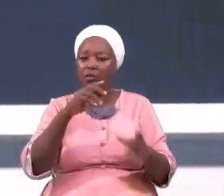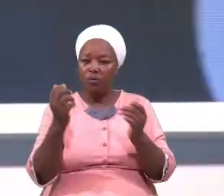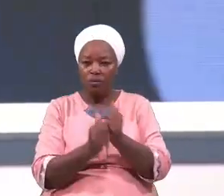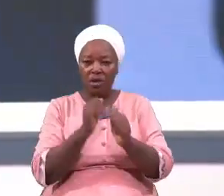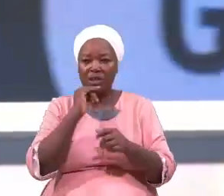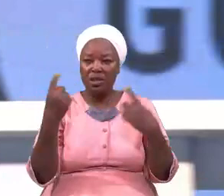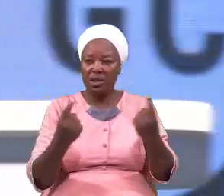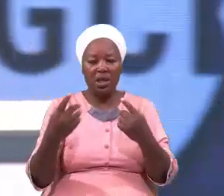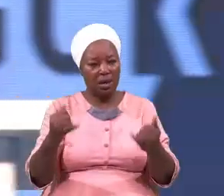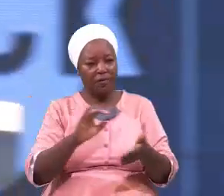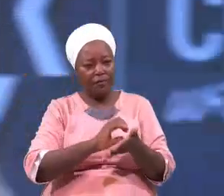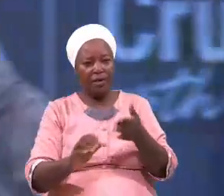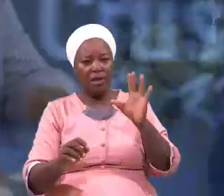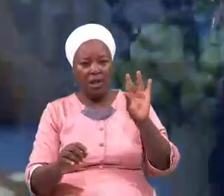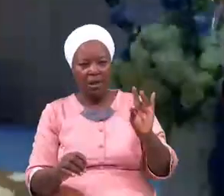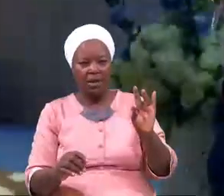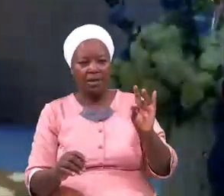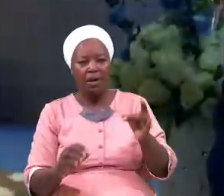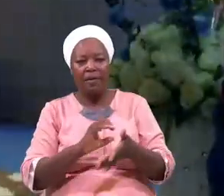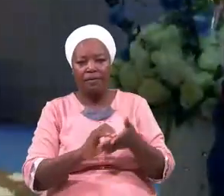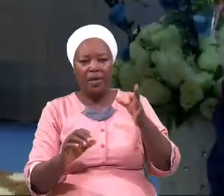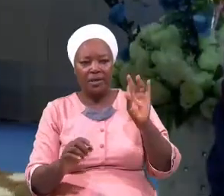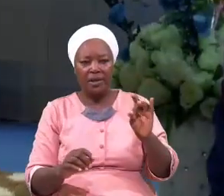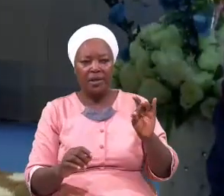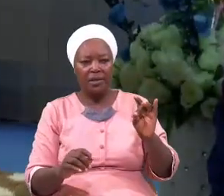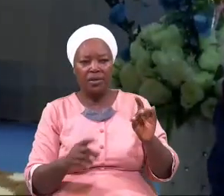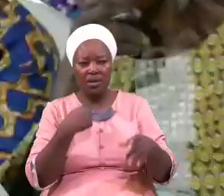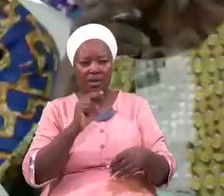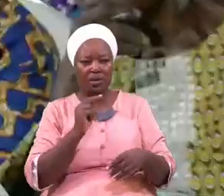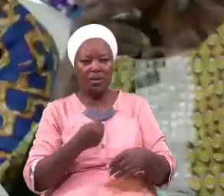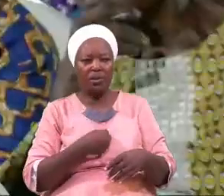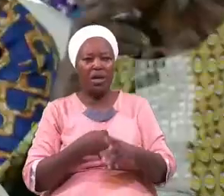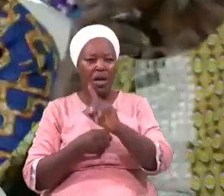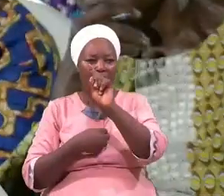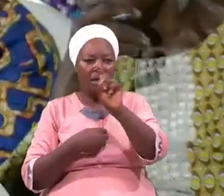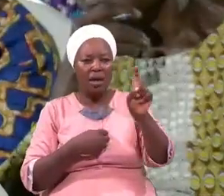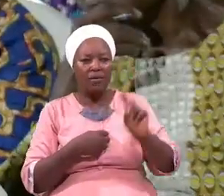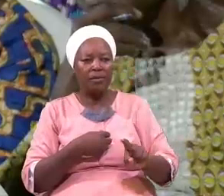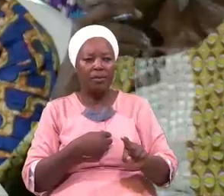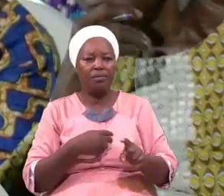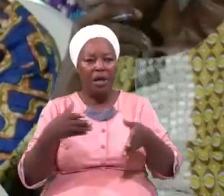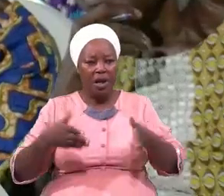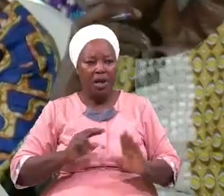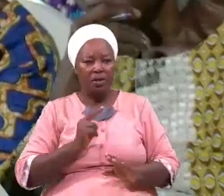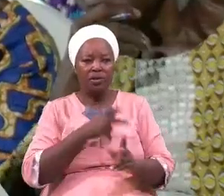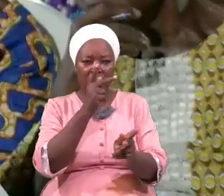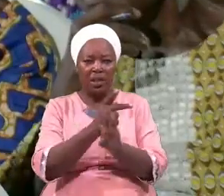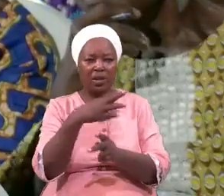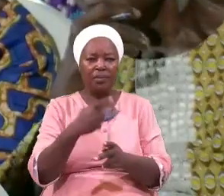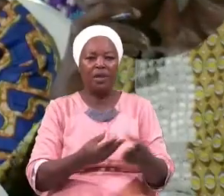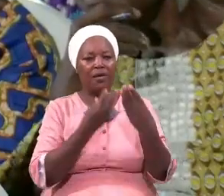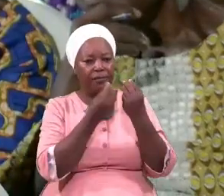at verse 8. In verse 8, he tells us, therefore, let us keep the